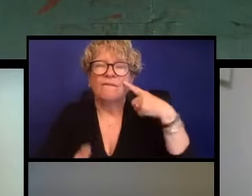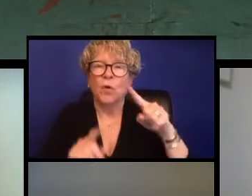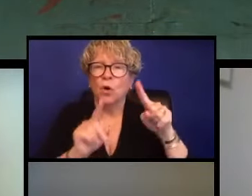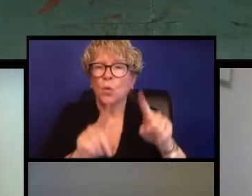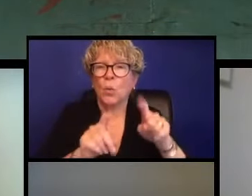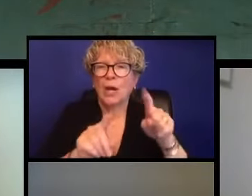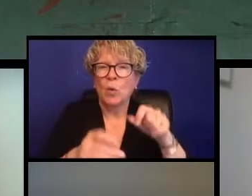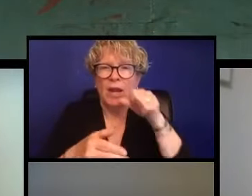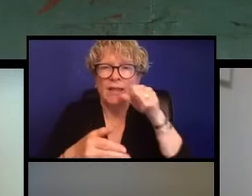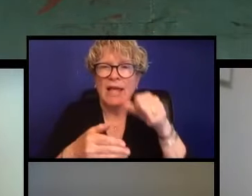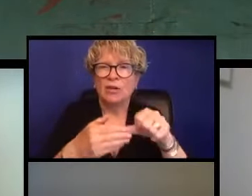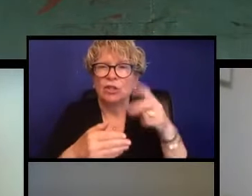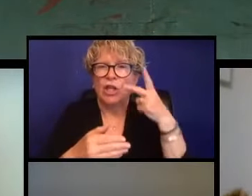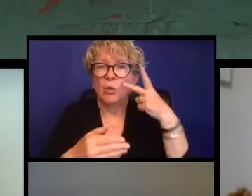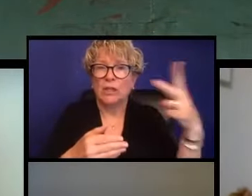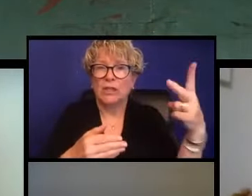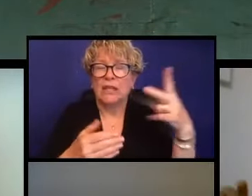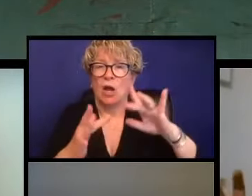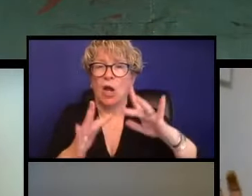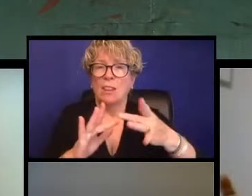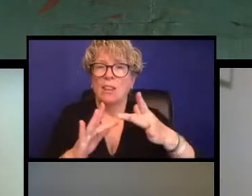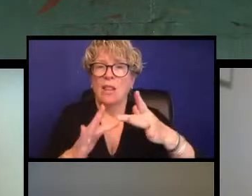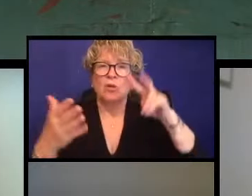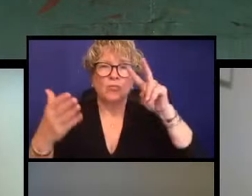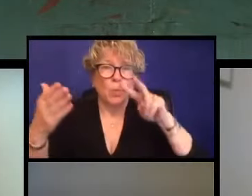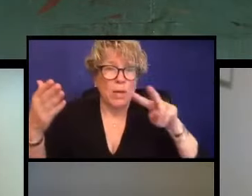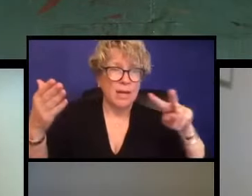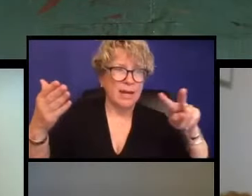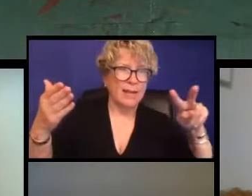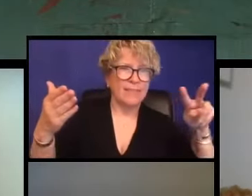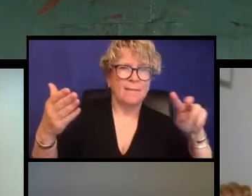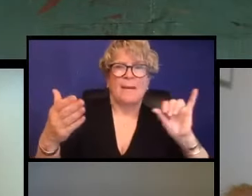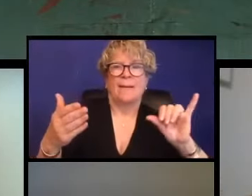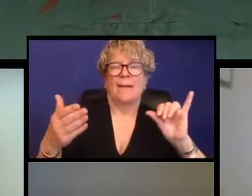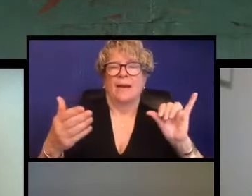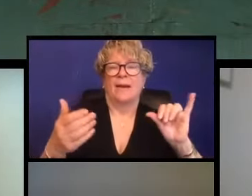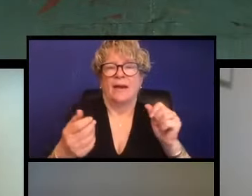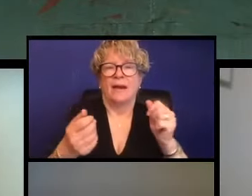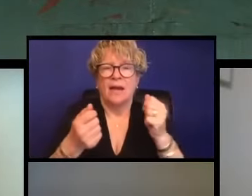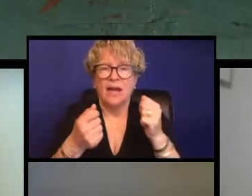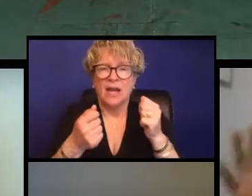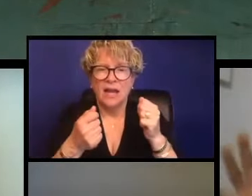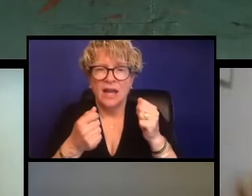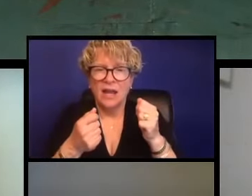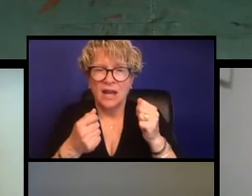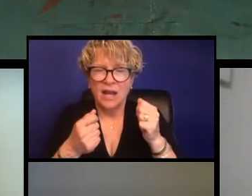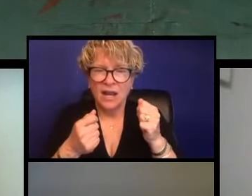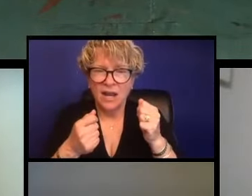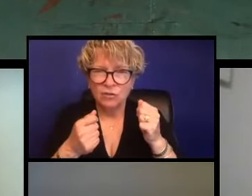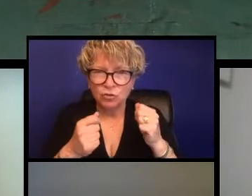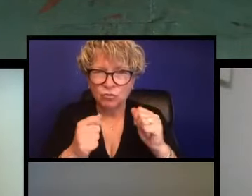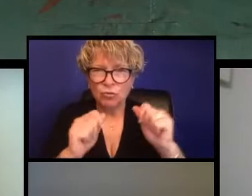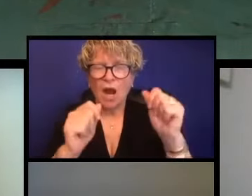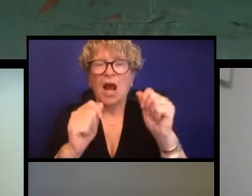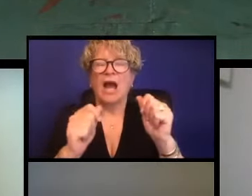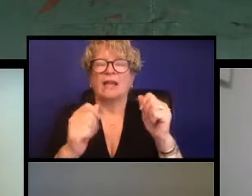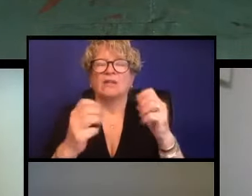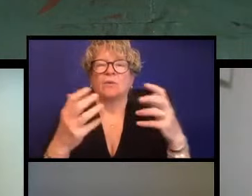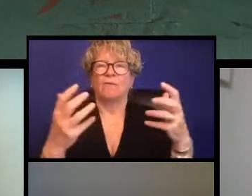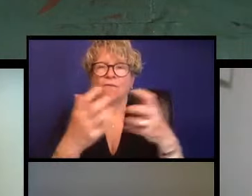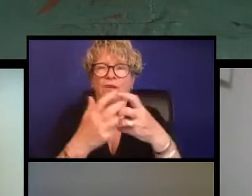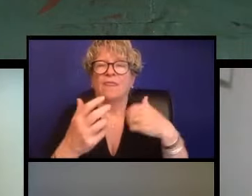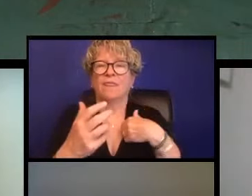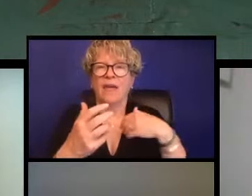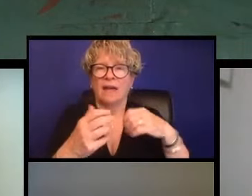online. Read those and try as much as you can to fit into those. So sometimes what I